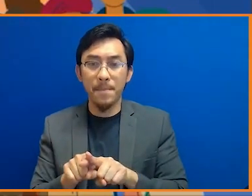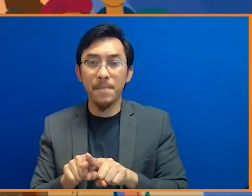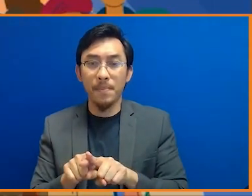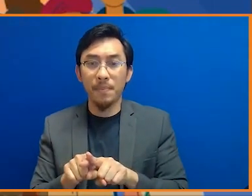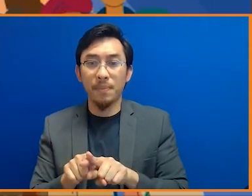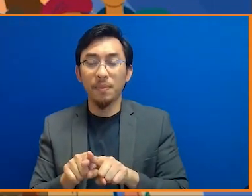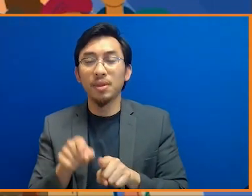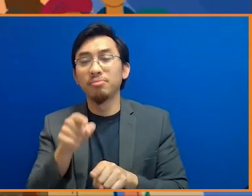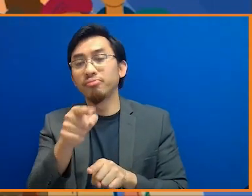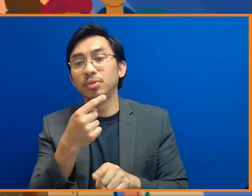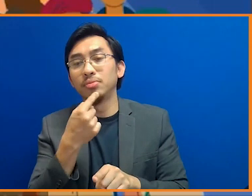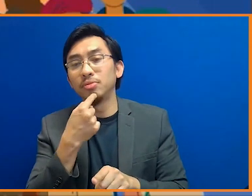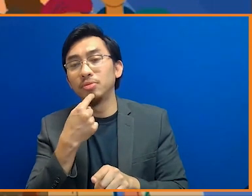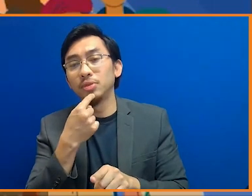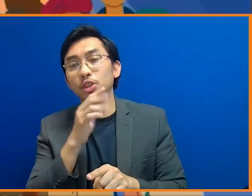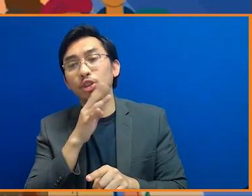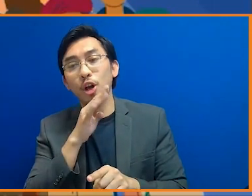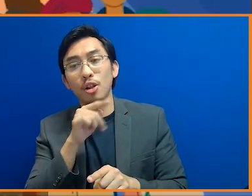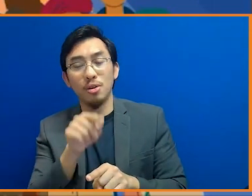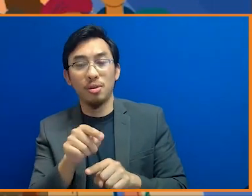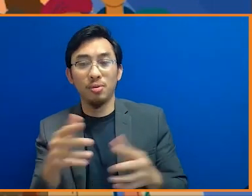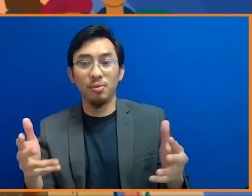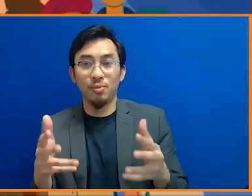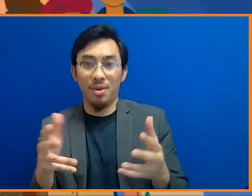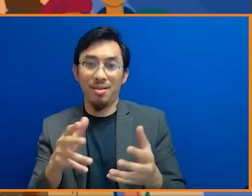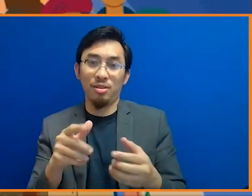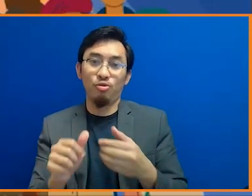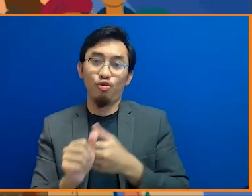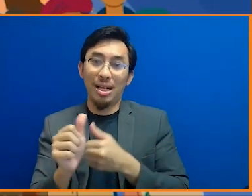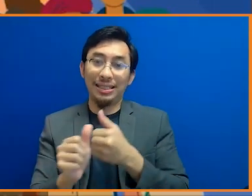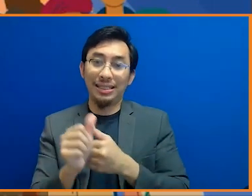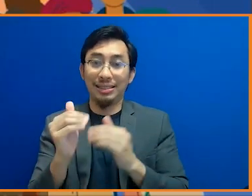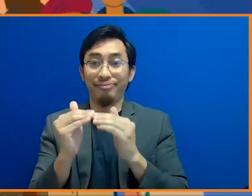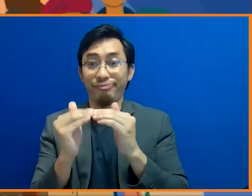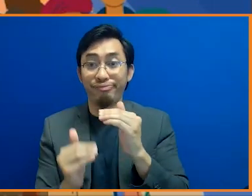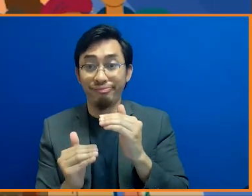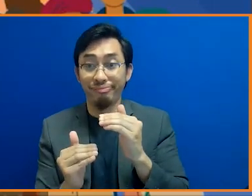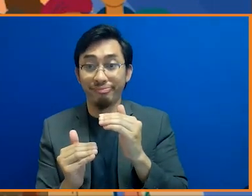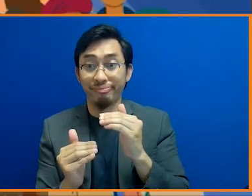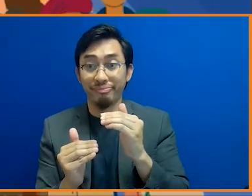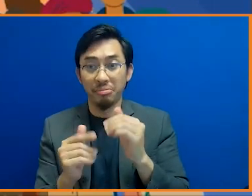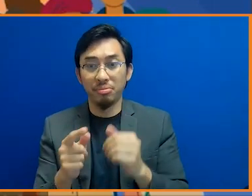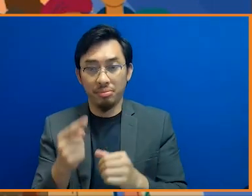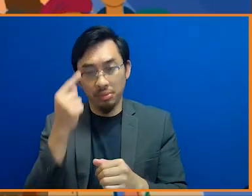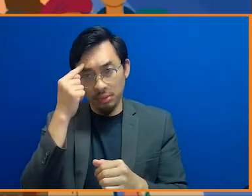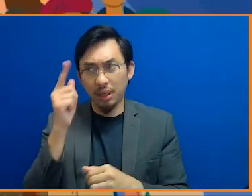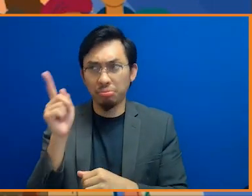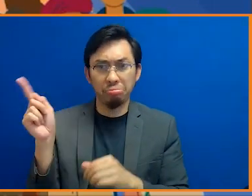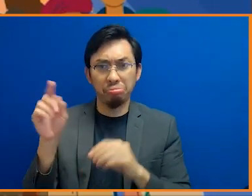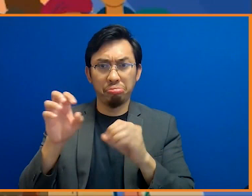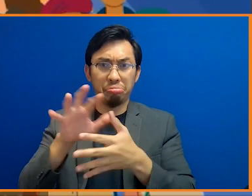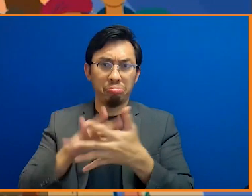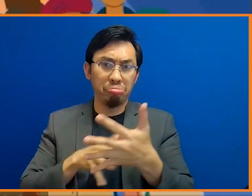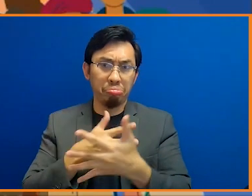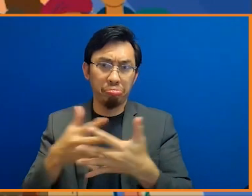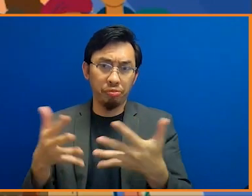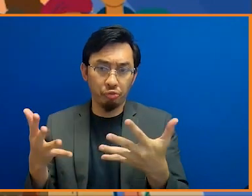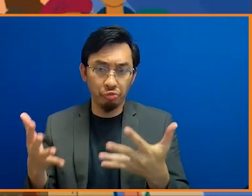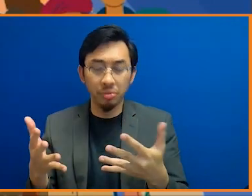is the same. And if you are talking about reducing risk, we just need to think about this formula.